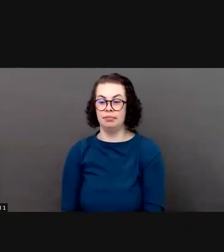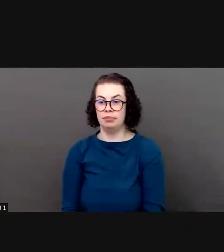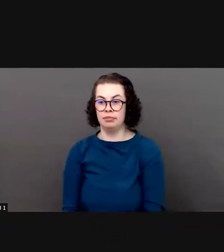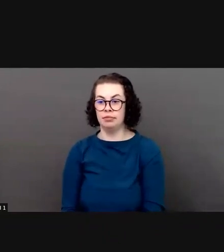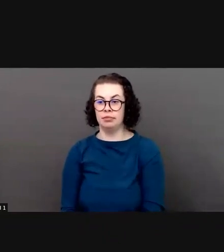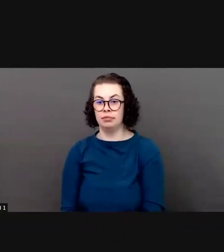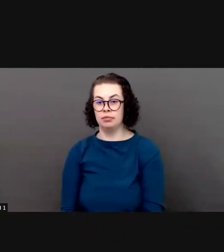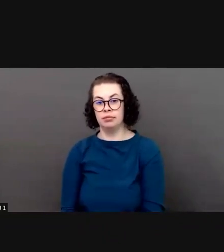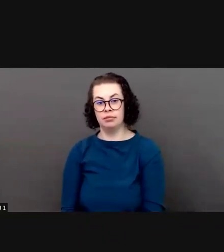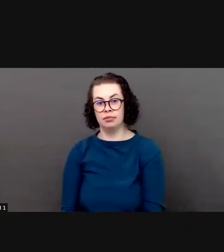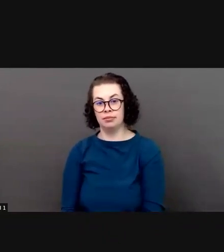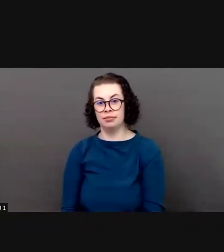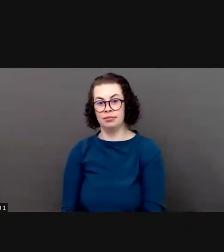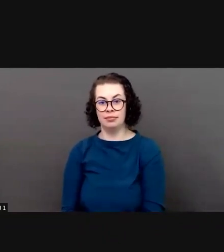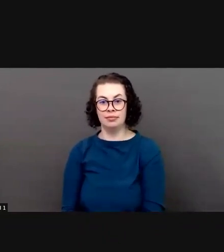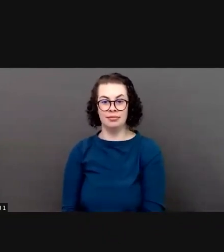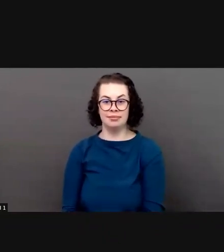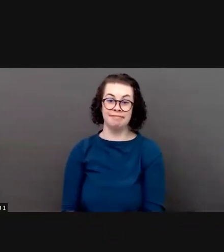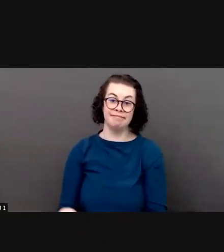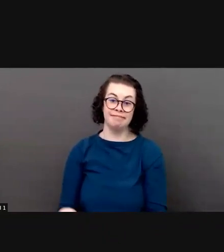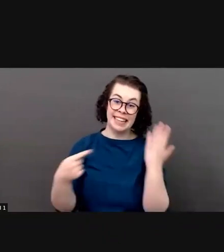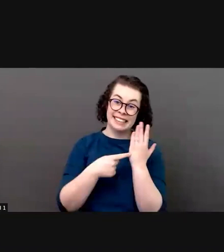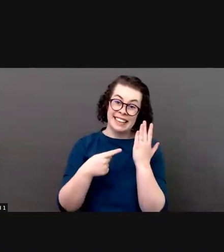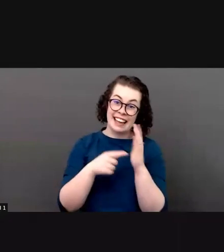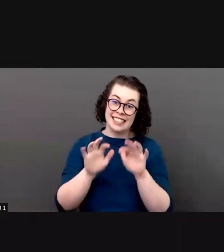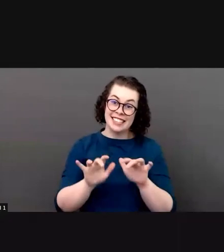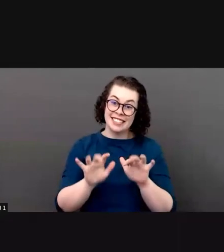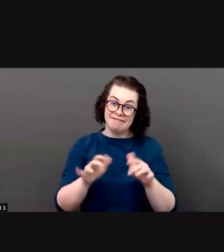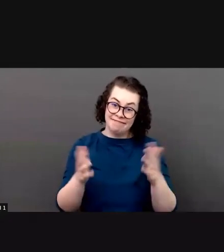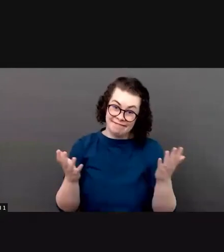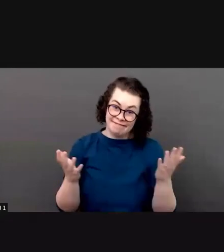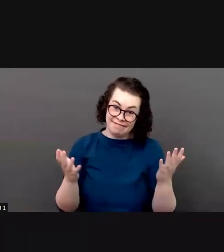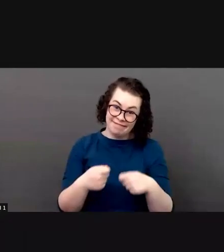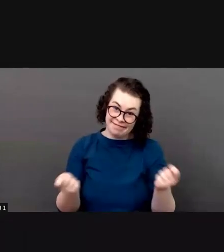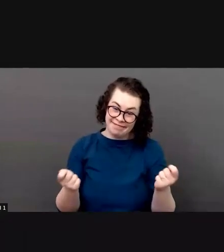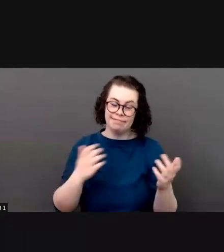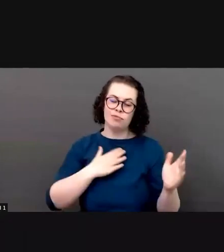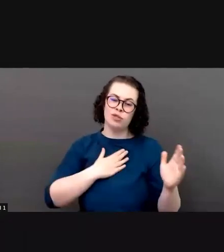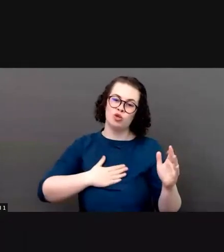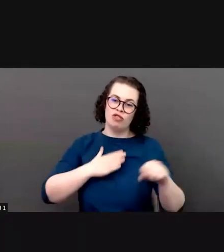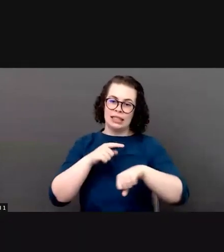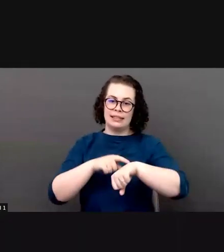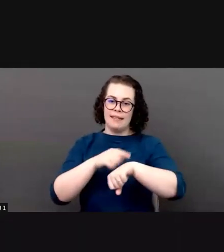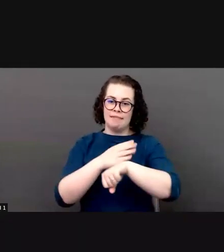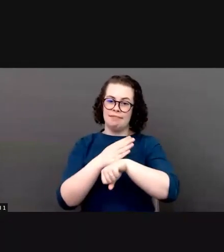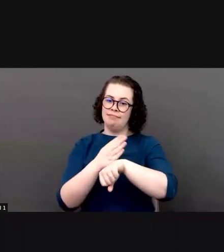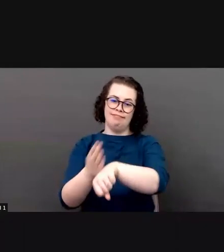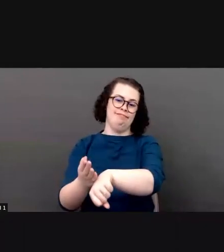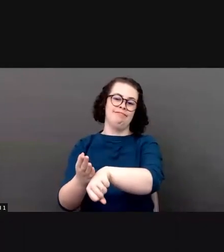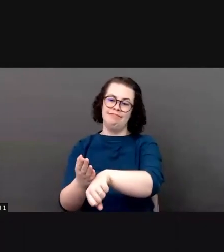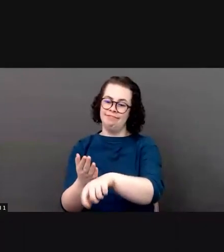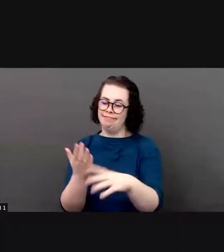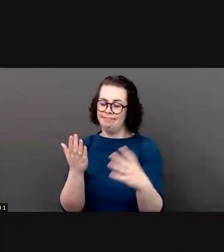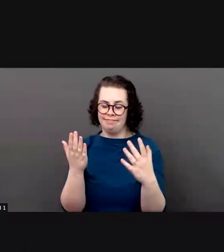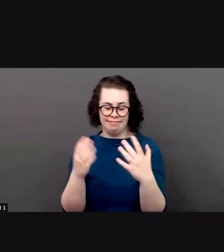these are all those things about technology, and sorry for all this delay. I haven't.